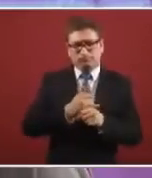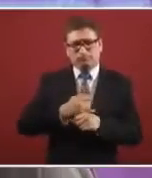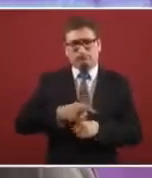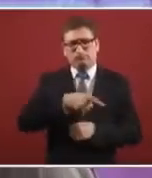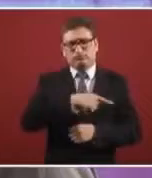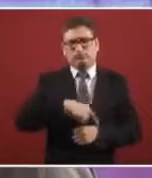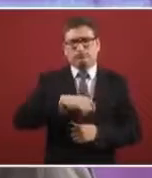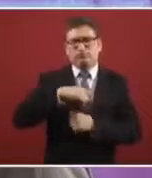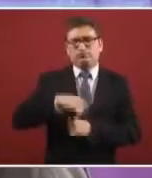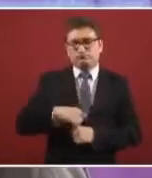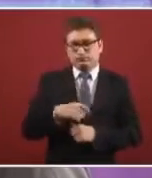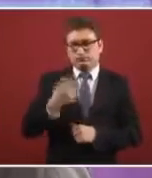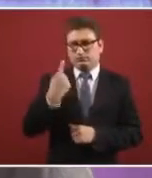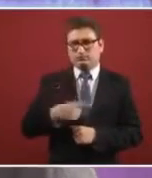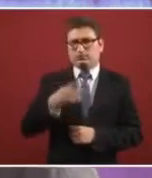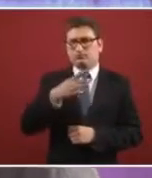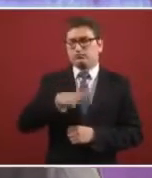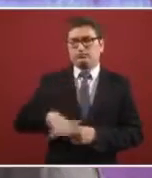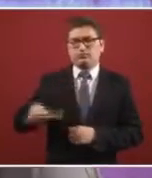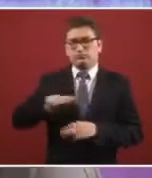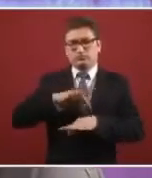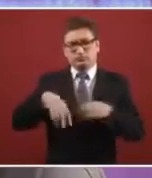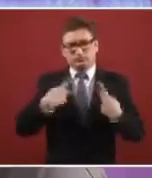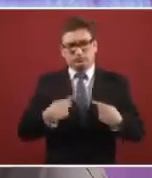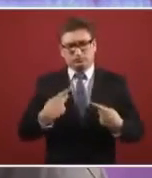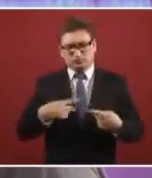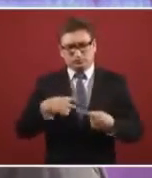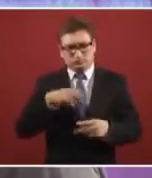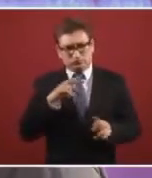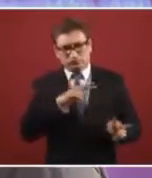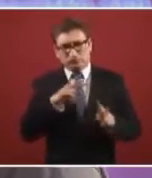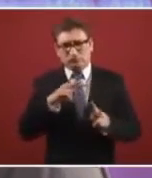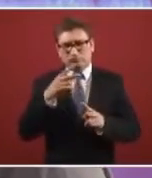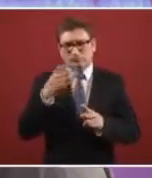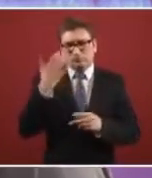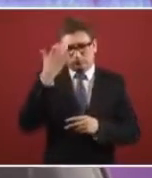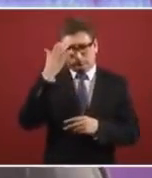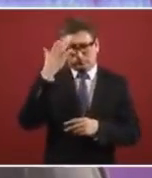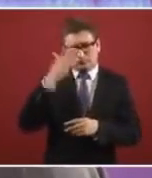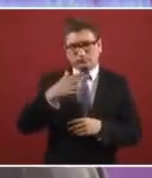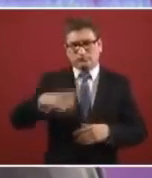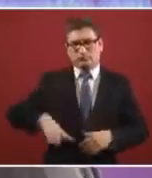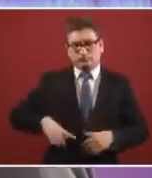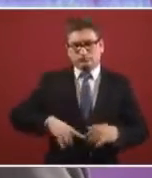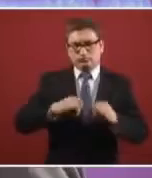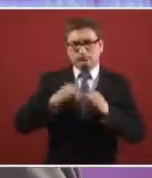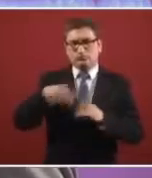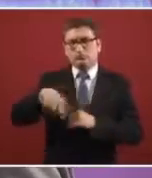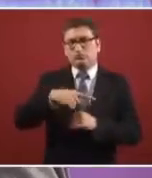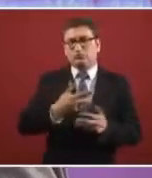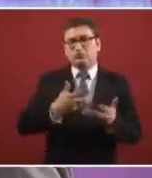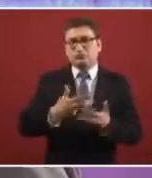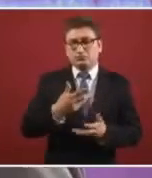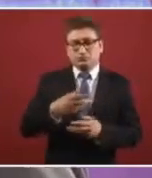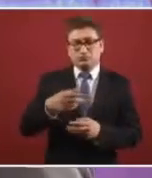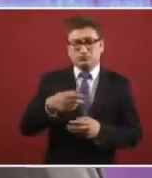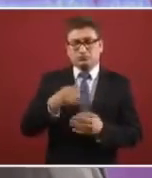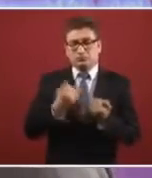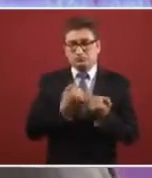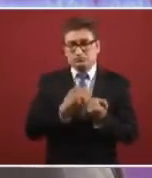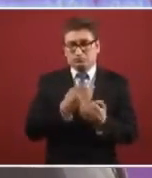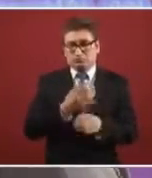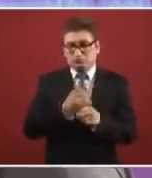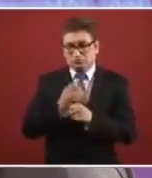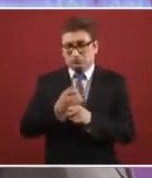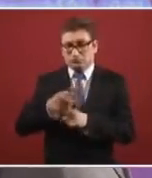de has la been opinión pública e by incluso public por opinion distintos órdenes de inclusively gobierno, and en donde se also realizaban by certain prácticas parts de of the tortura government that algunas